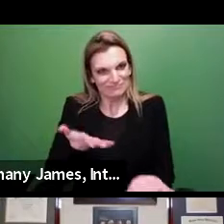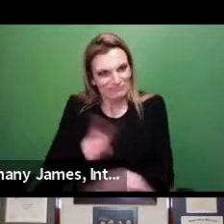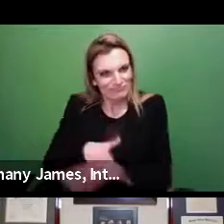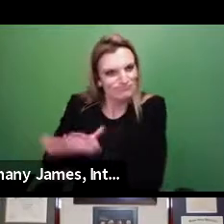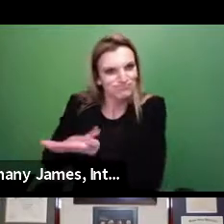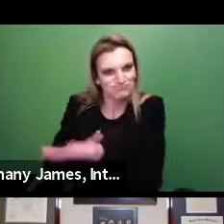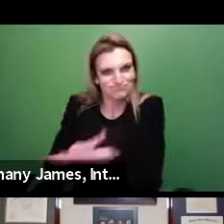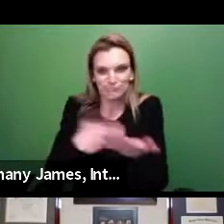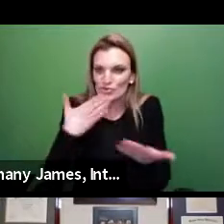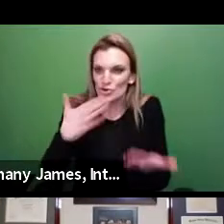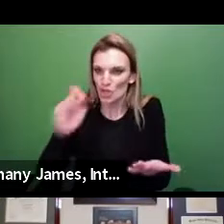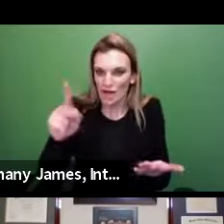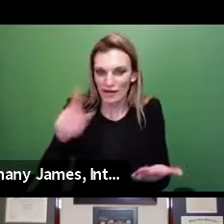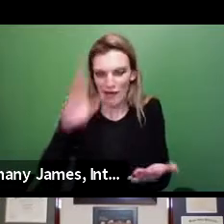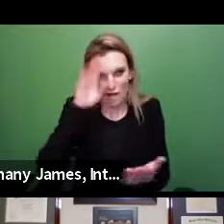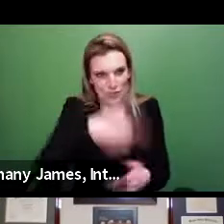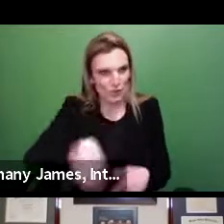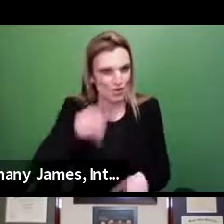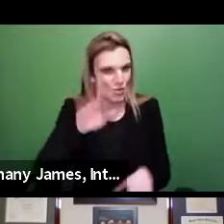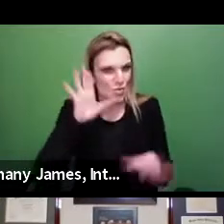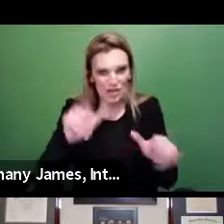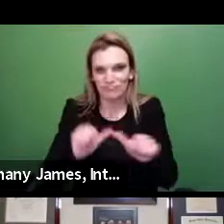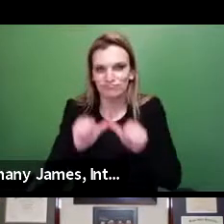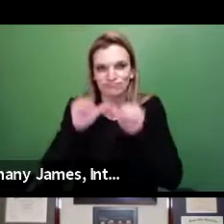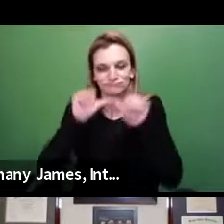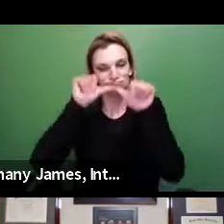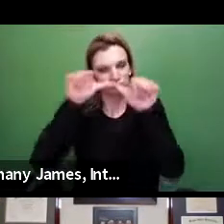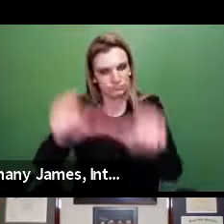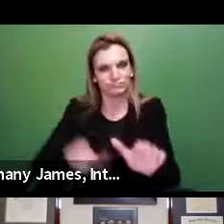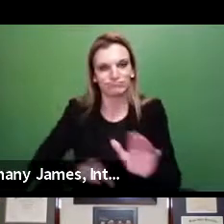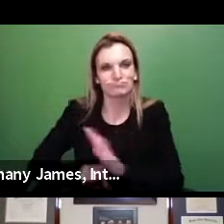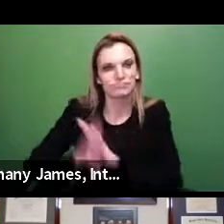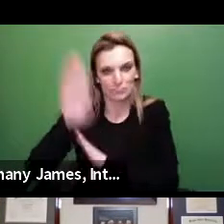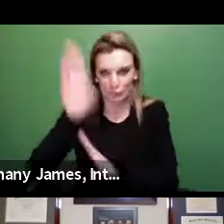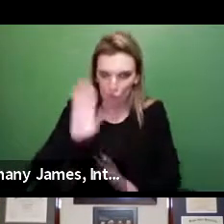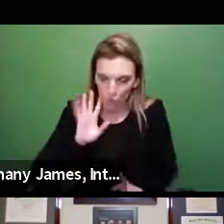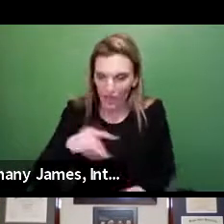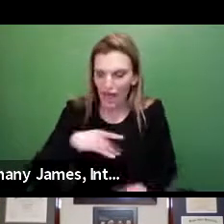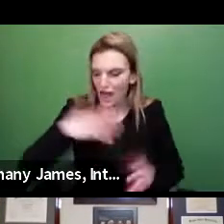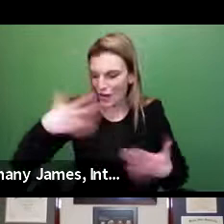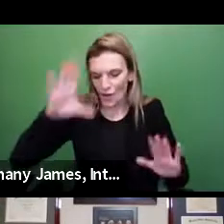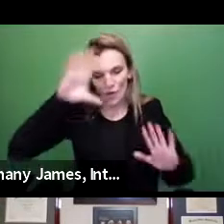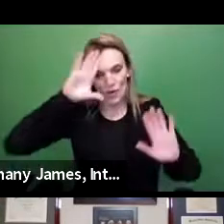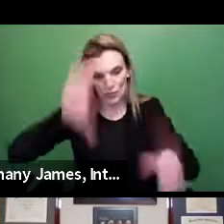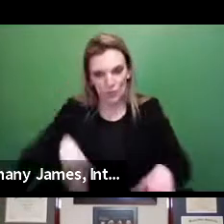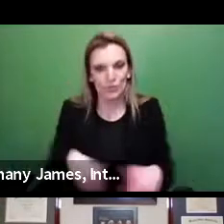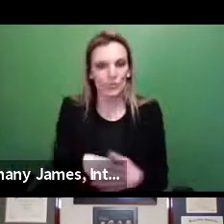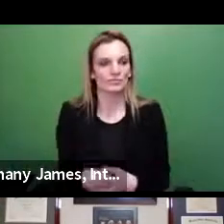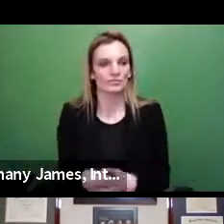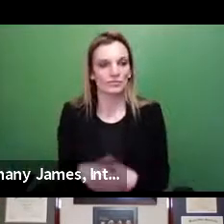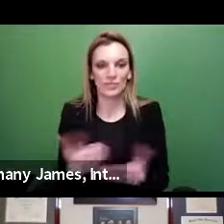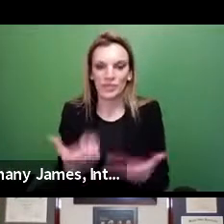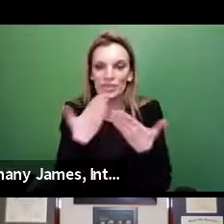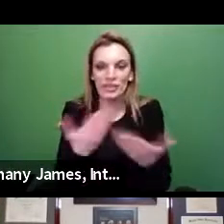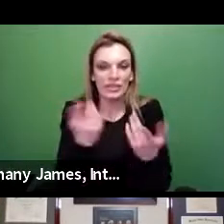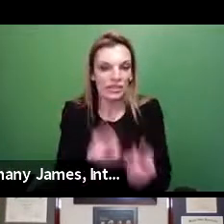were going to move the needle forward in the future in the area of a civil rights. And I thank you